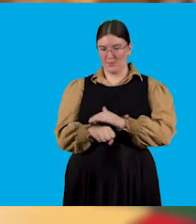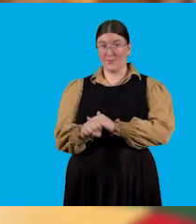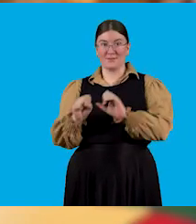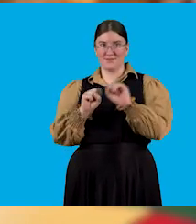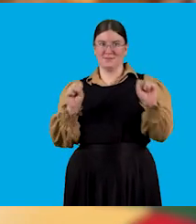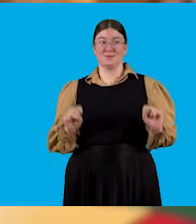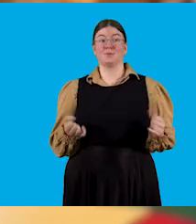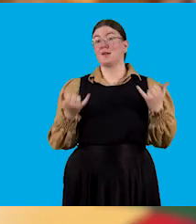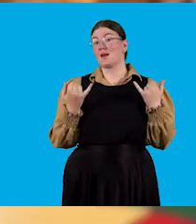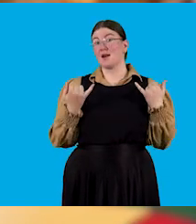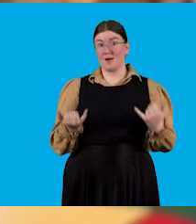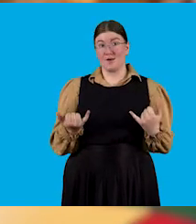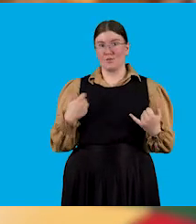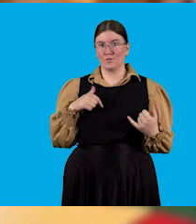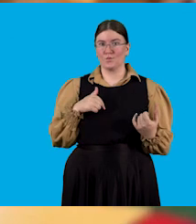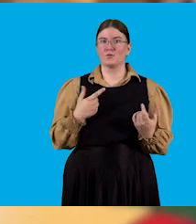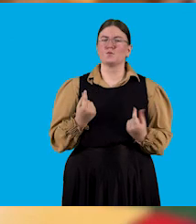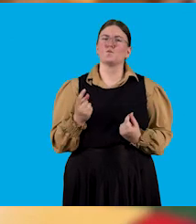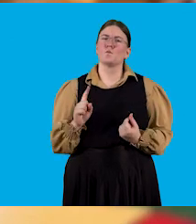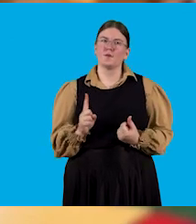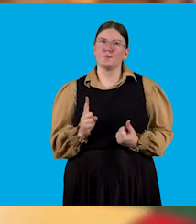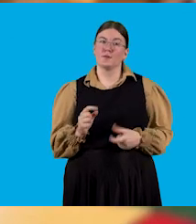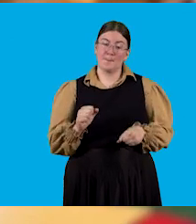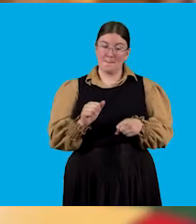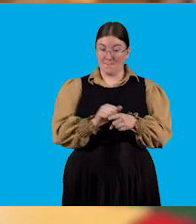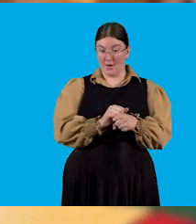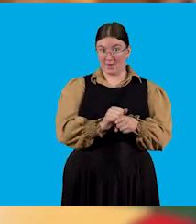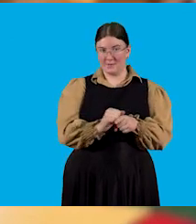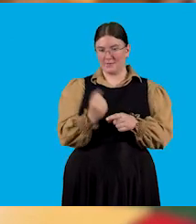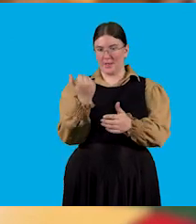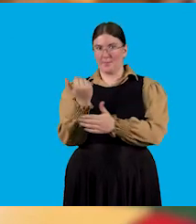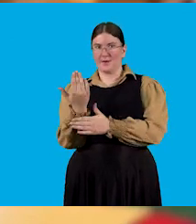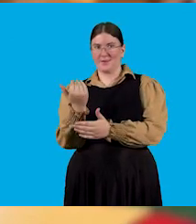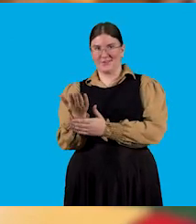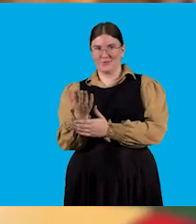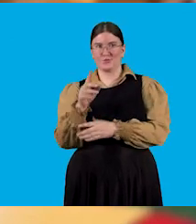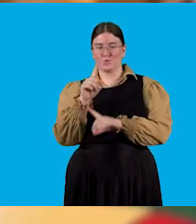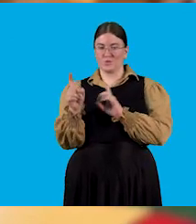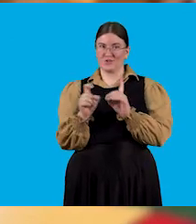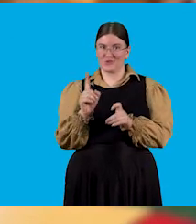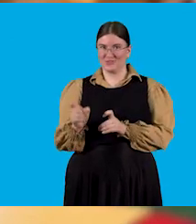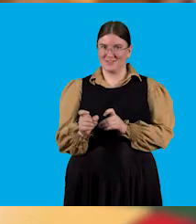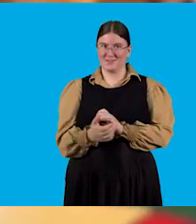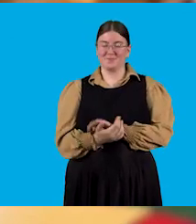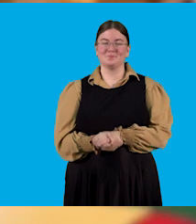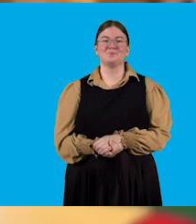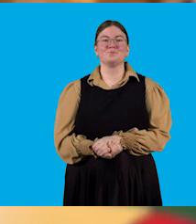this part of the lesson, we are going to be working on practice and application